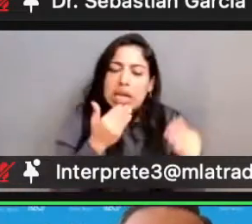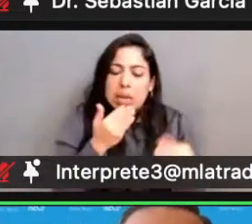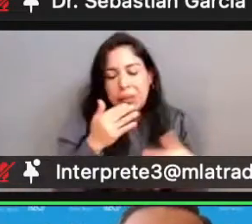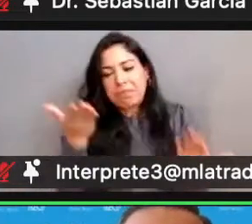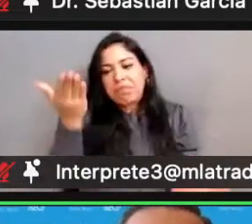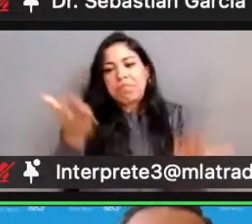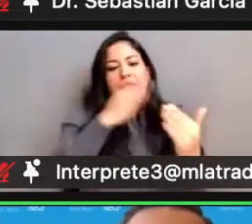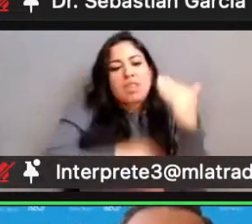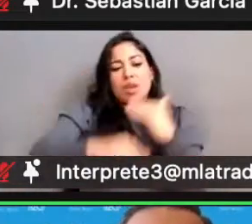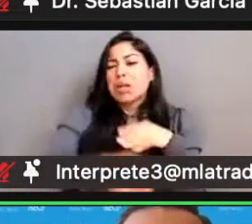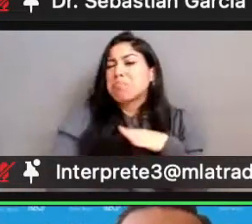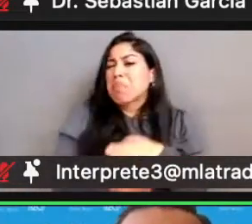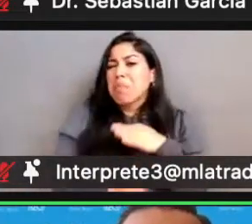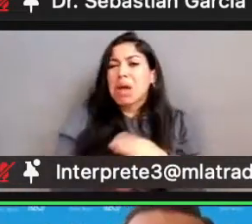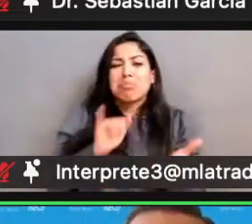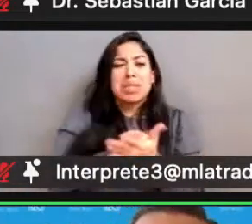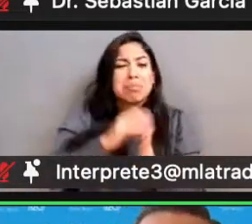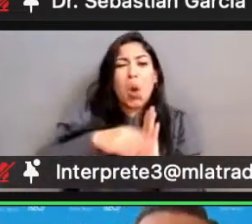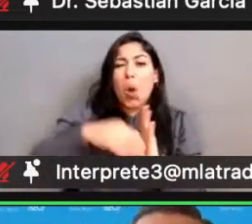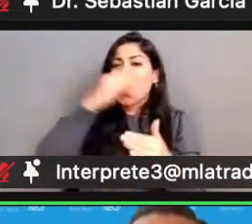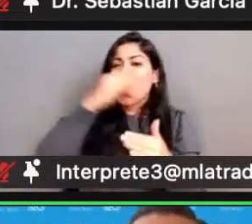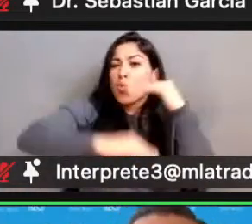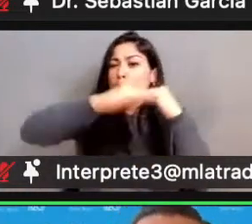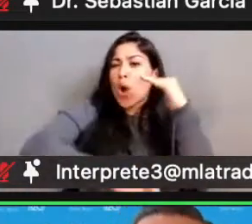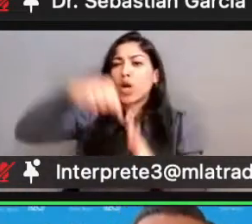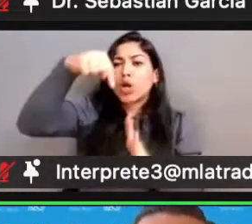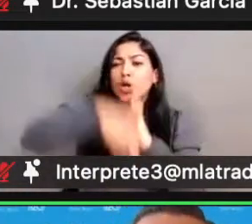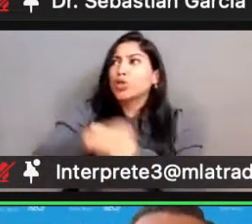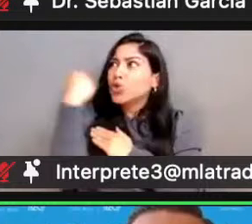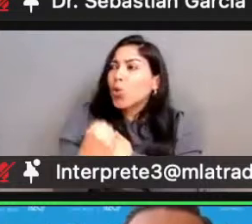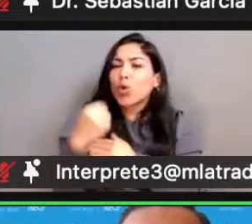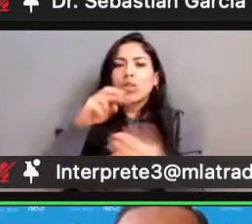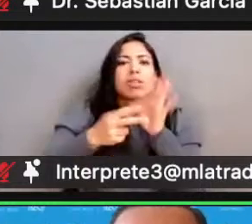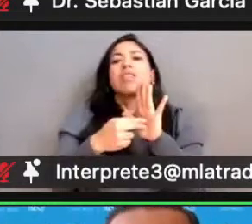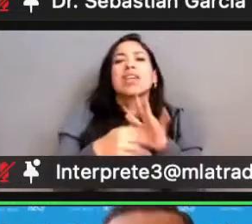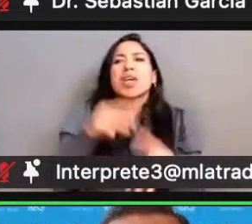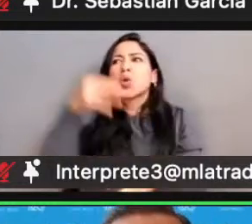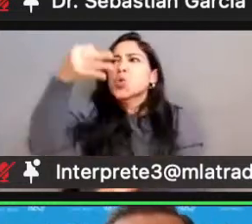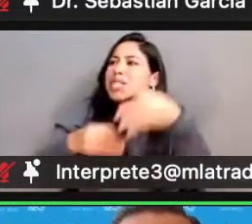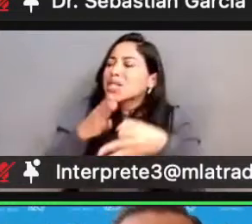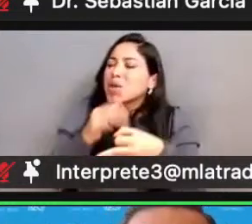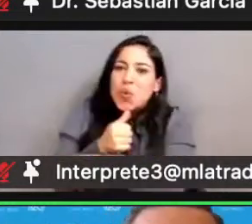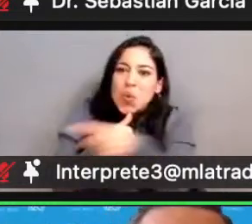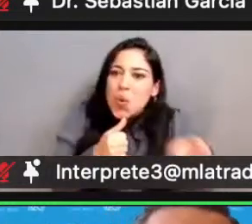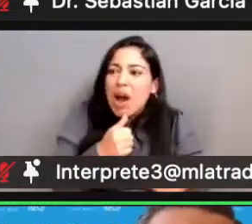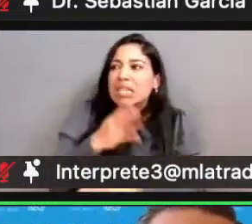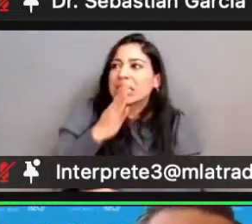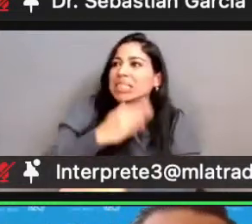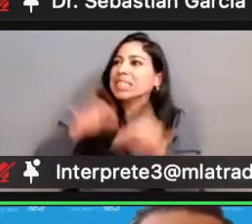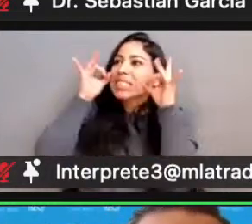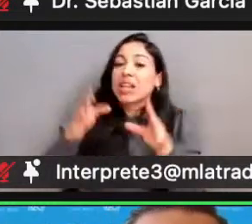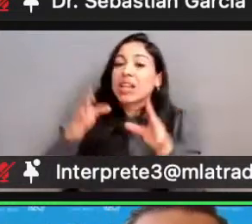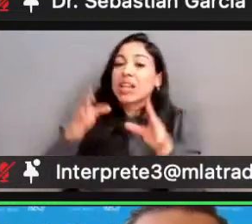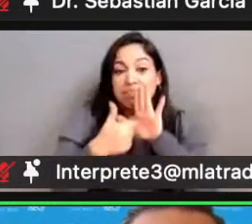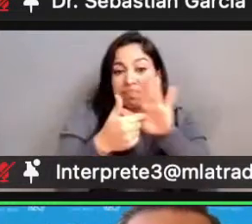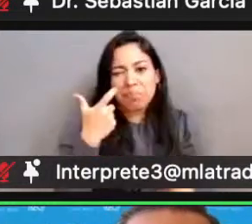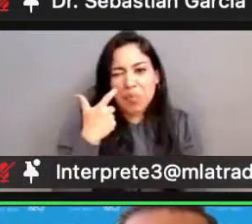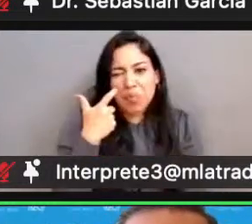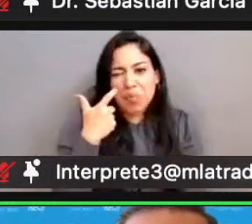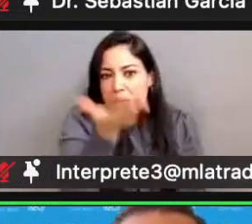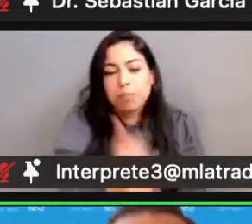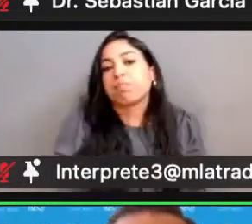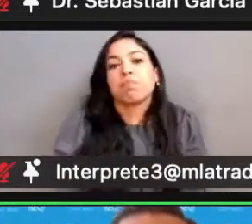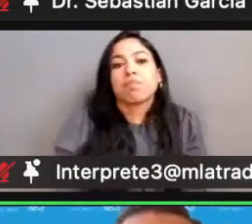lens, we see gradients and inequalities that are deep. Not only inequalities, there is injustice inequalities. What you see